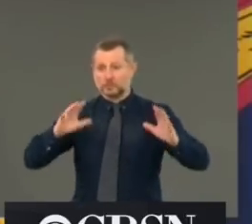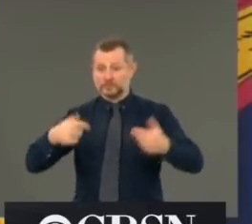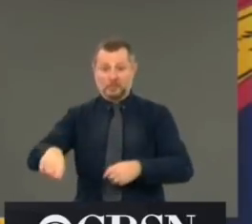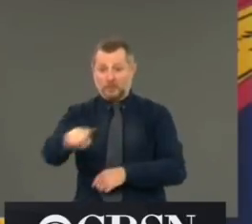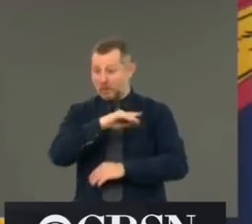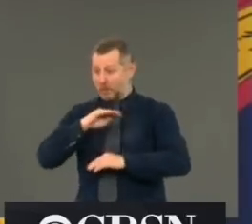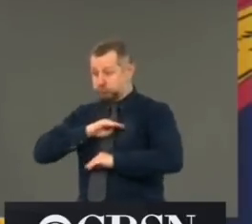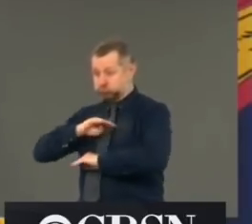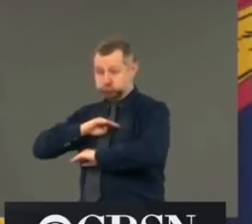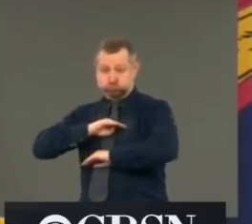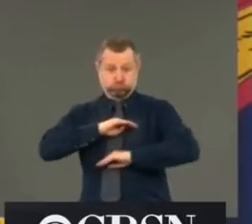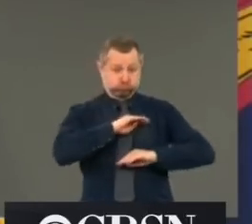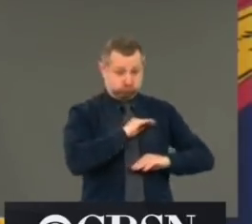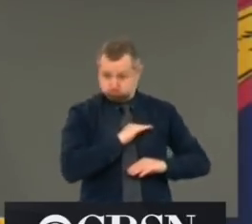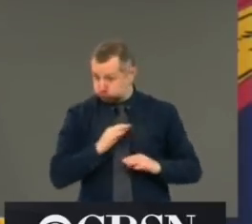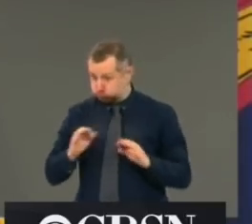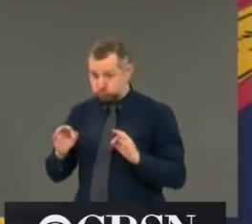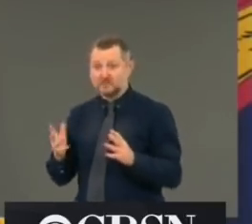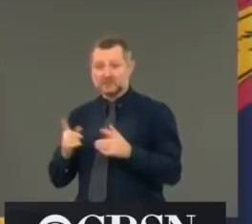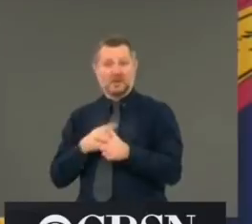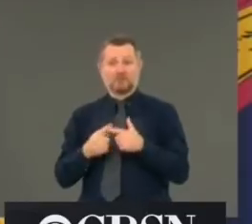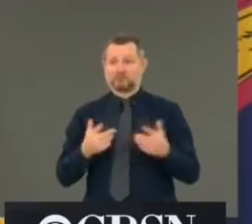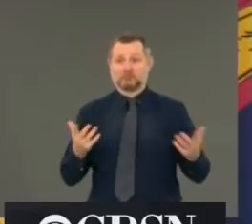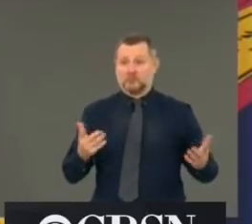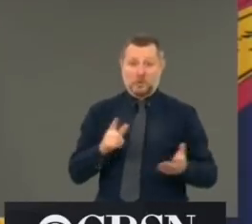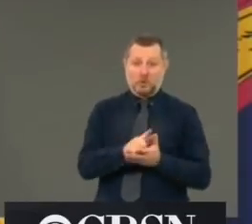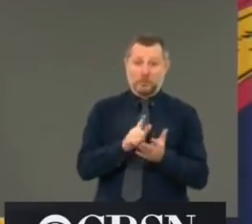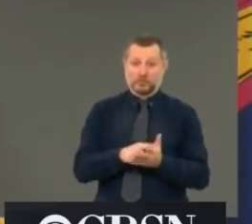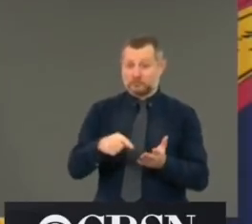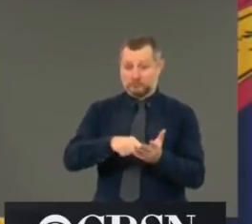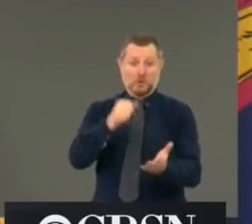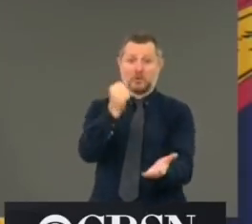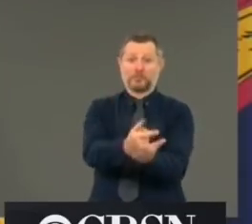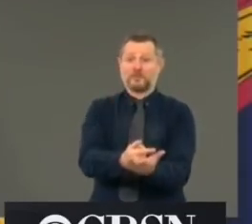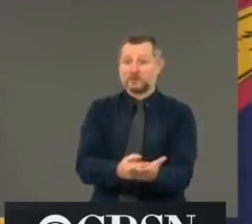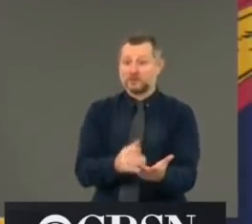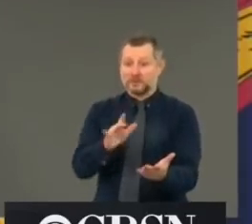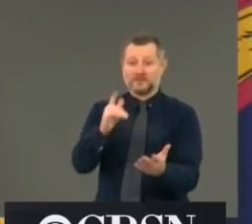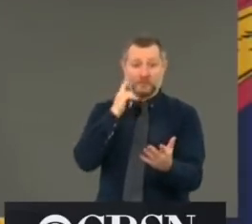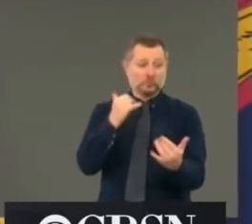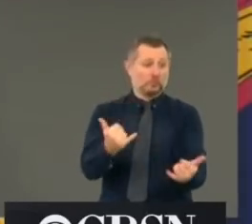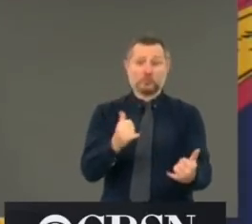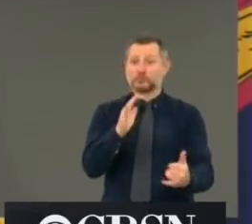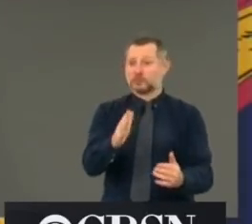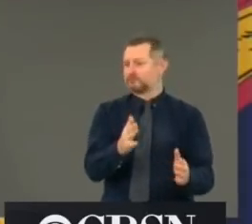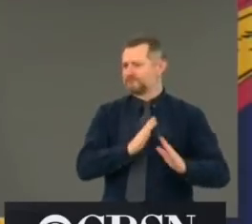everything, then just pass a law that is your current police force.